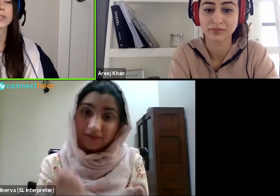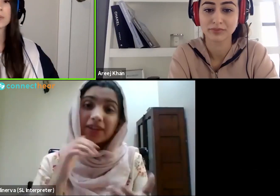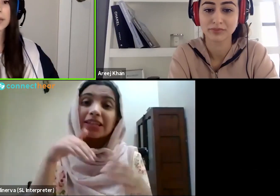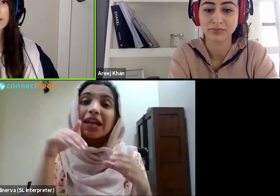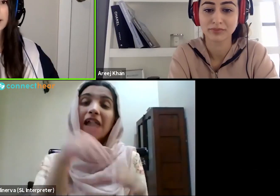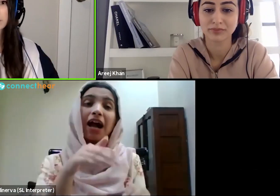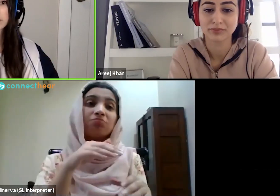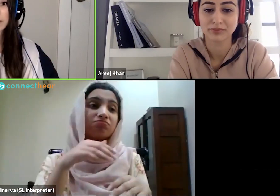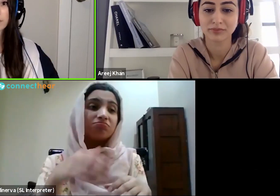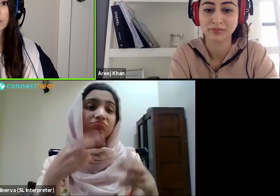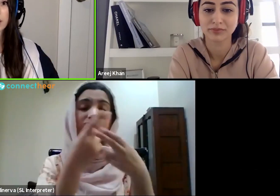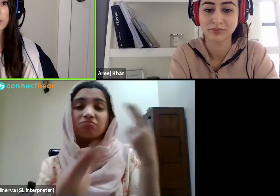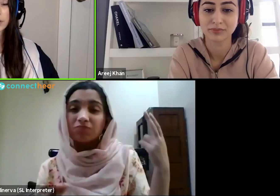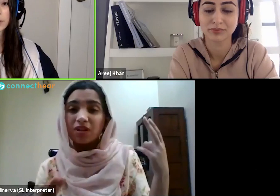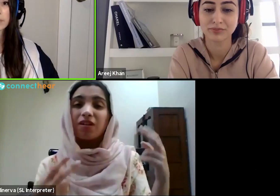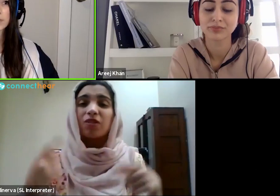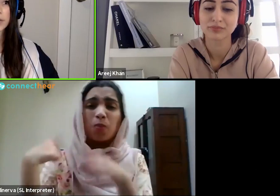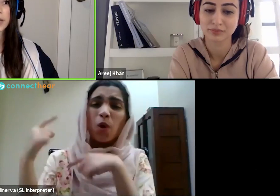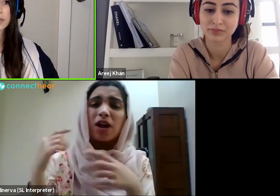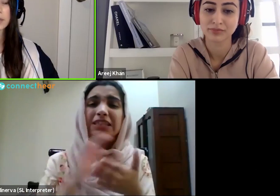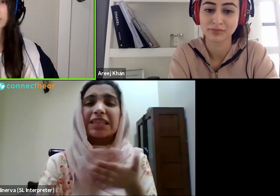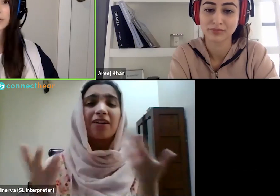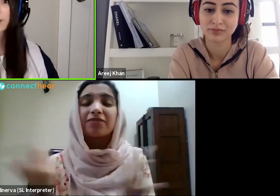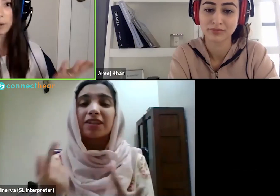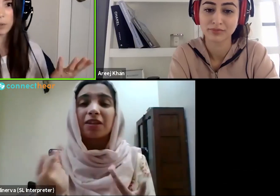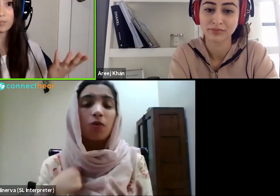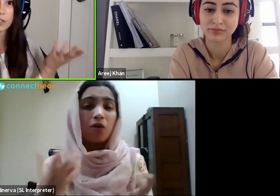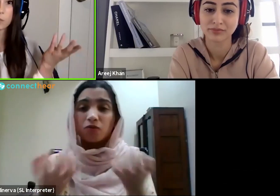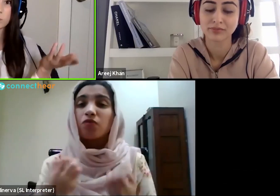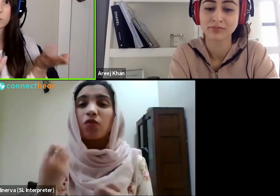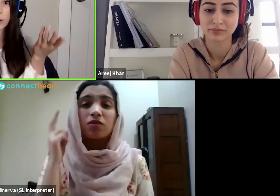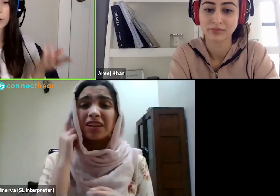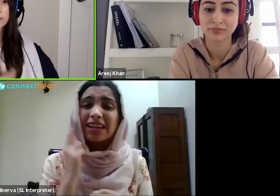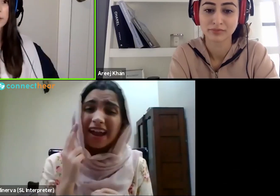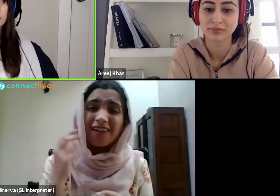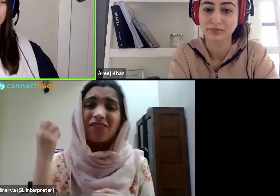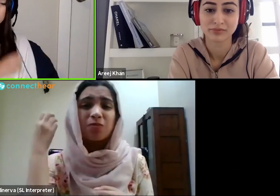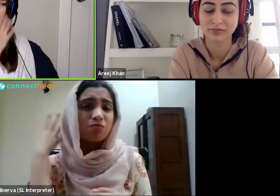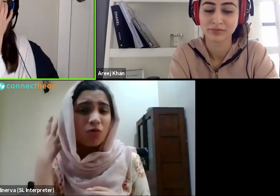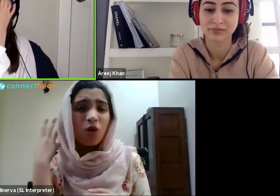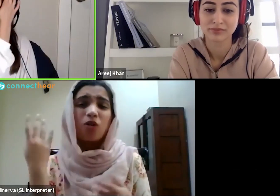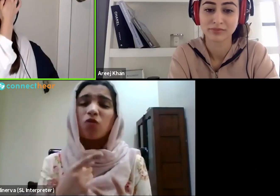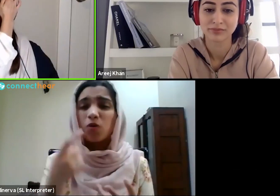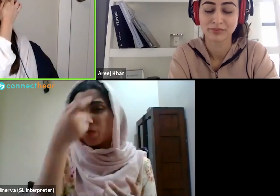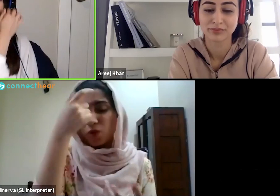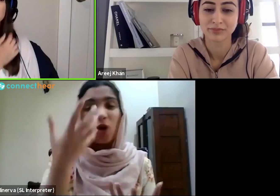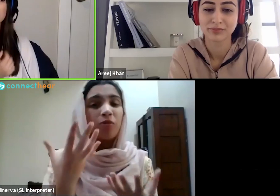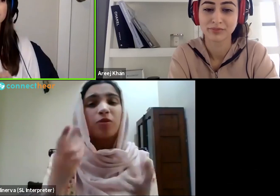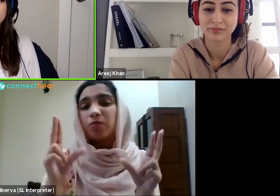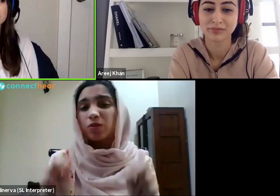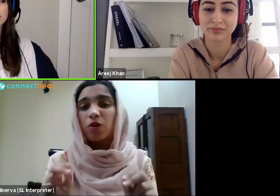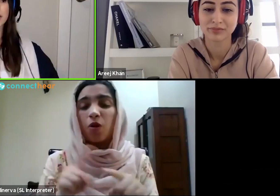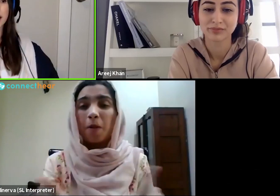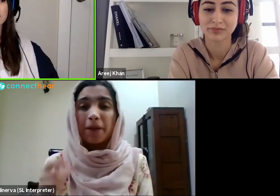just never ended up dating anybody who was deaf or hard hearing just because there wasn't anybody around me, and so, but anyways,